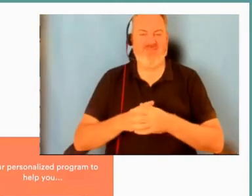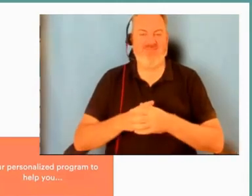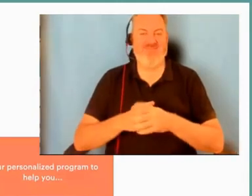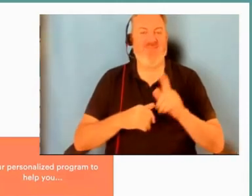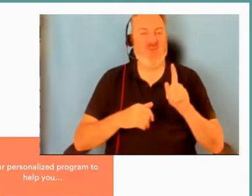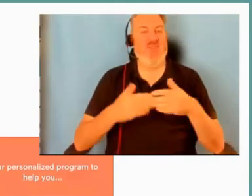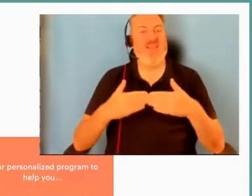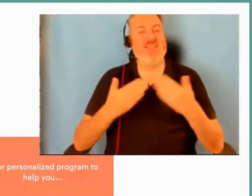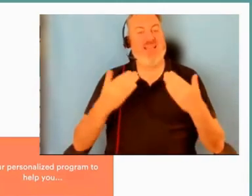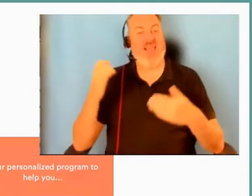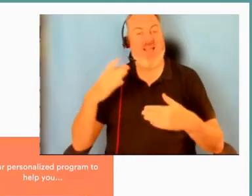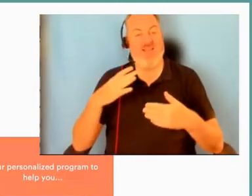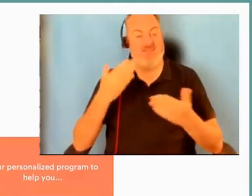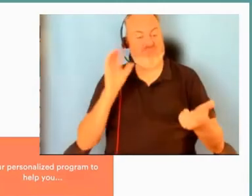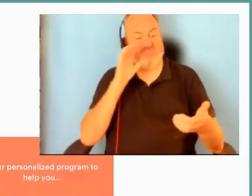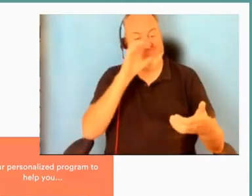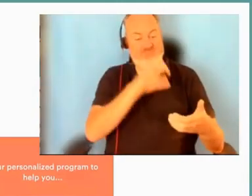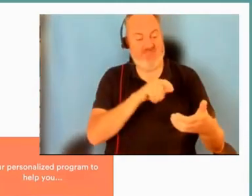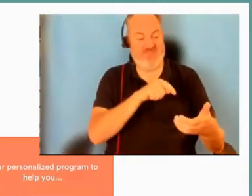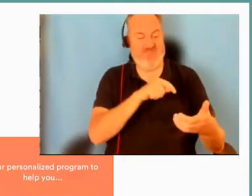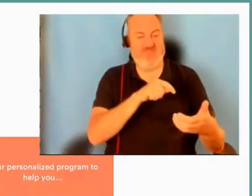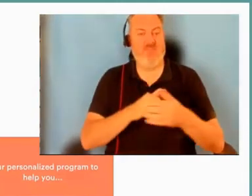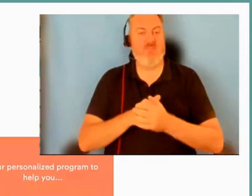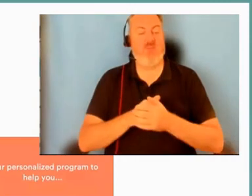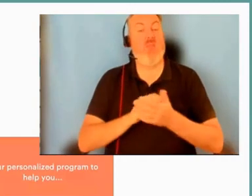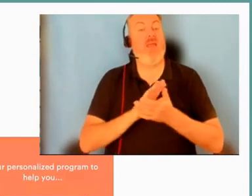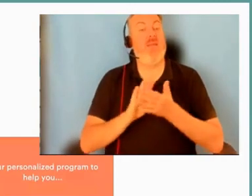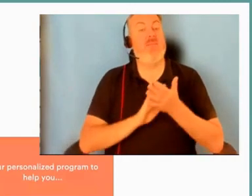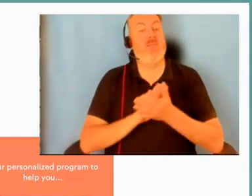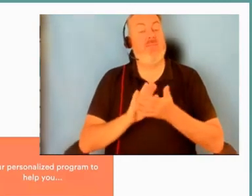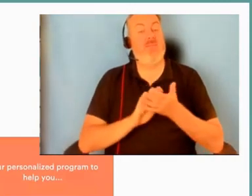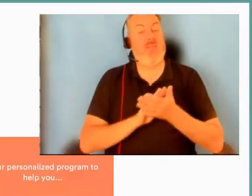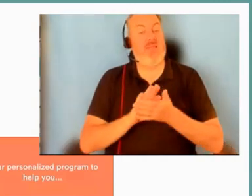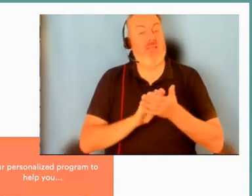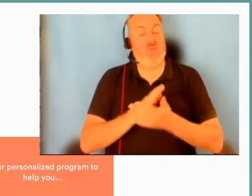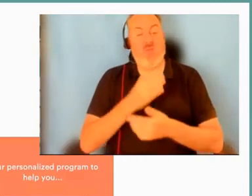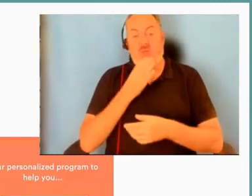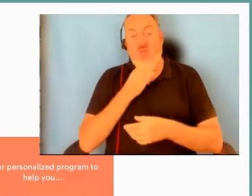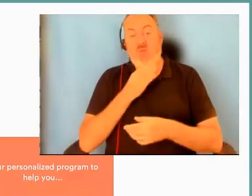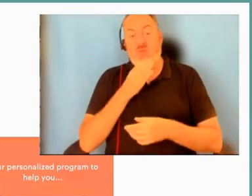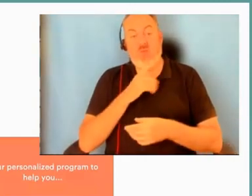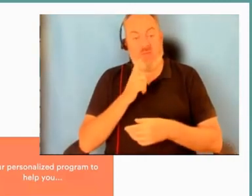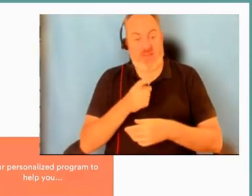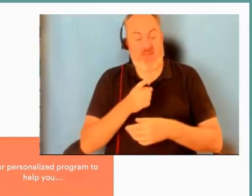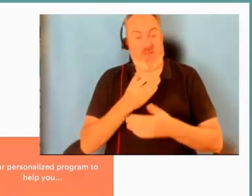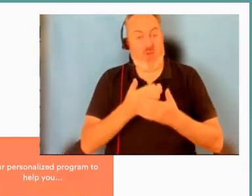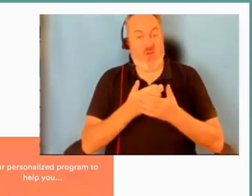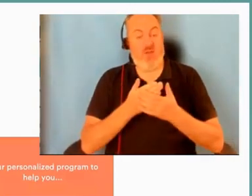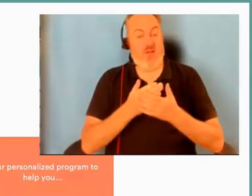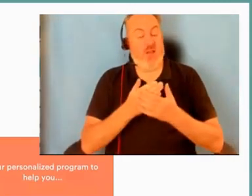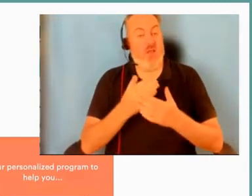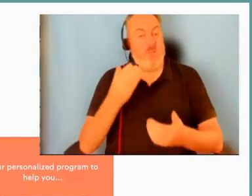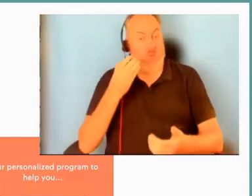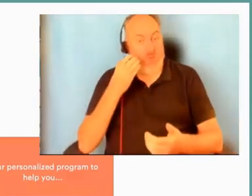like on a mobile device. So daylight can be accessed only as an application on a mobile or on a